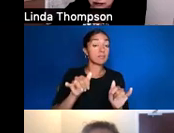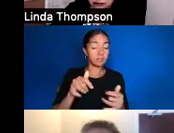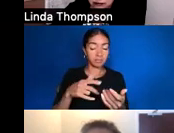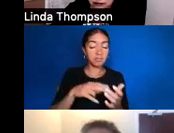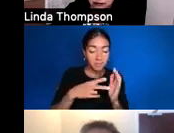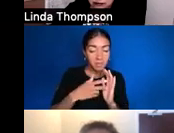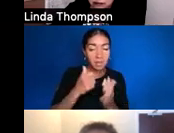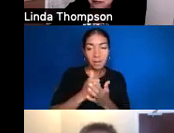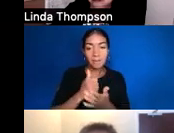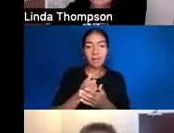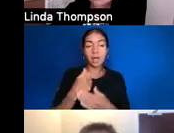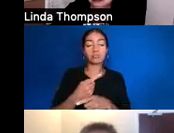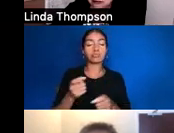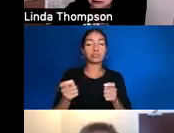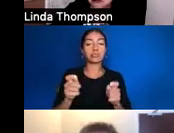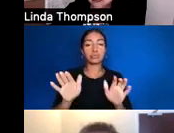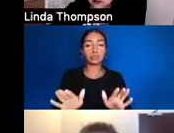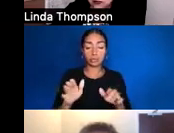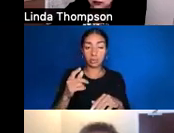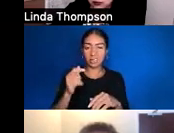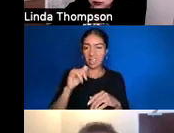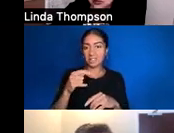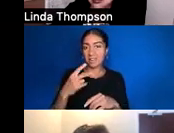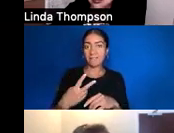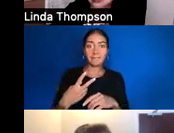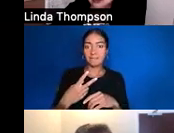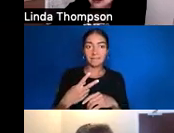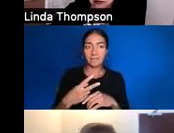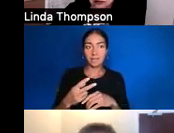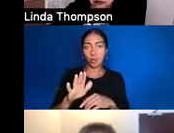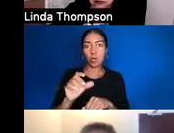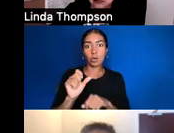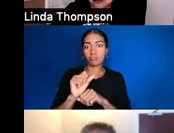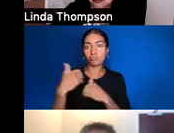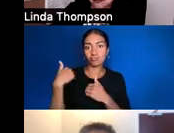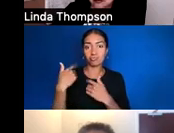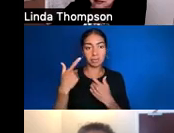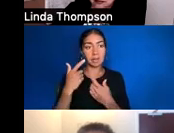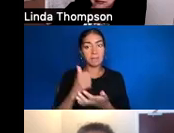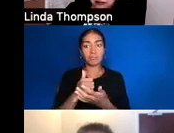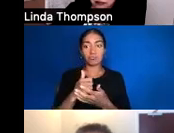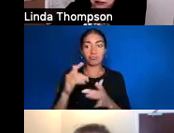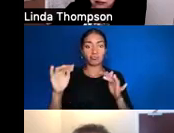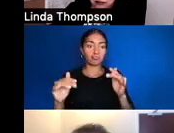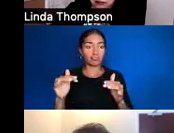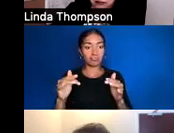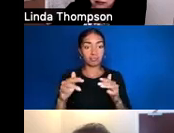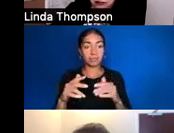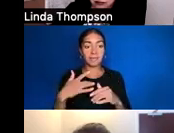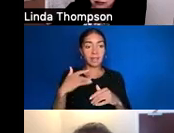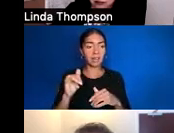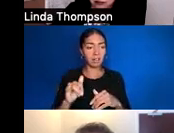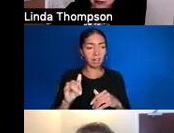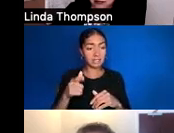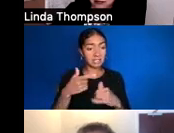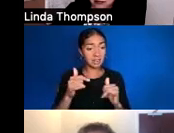That's half the battle, to be able to regulate, is if you're conscious of it. And just be like, man, is this really a good idea for me right now? Or is this something maybe